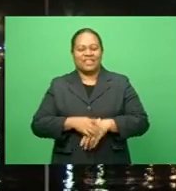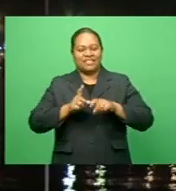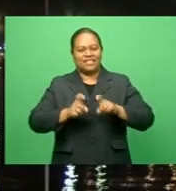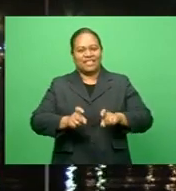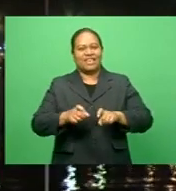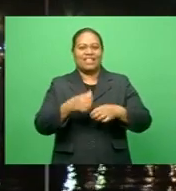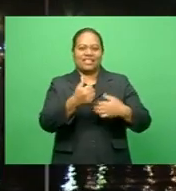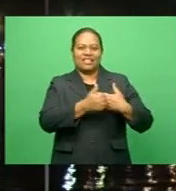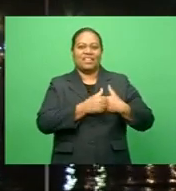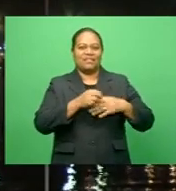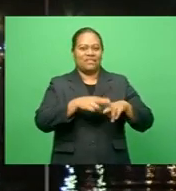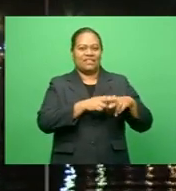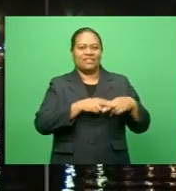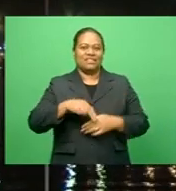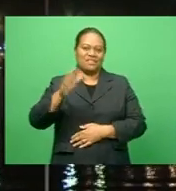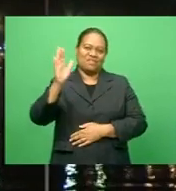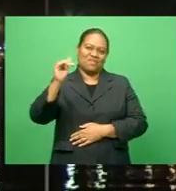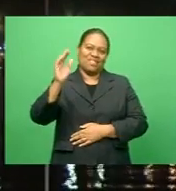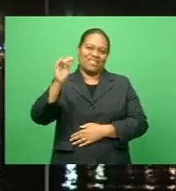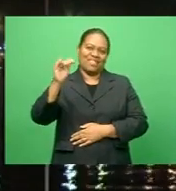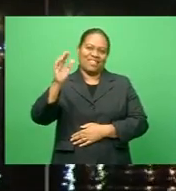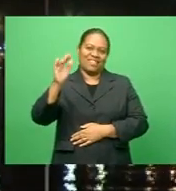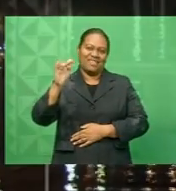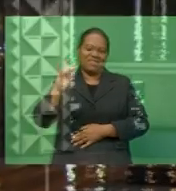safe, Fiji. Nisa modamapa.